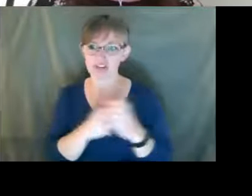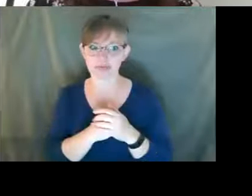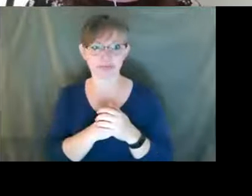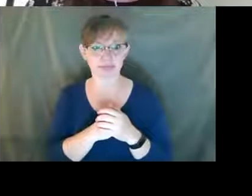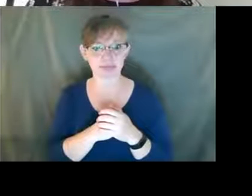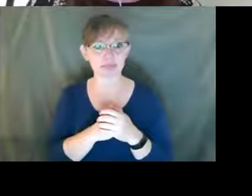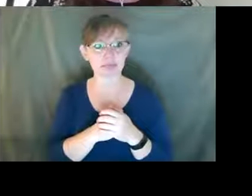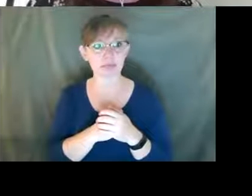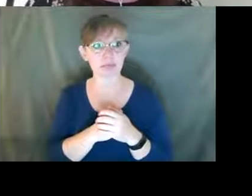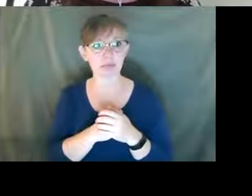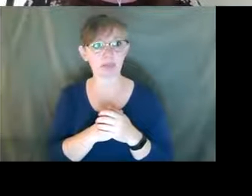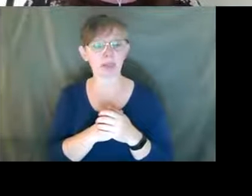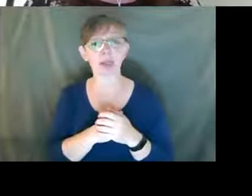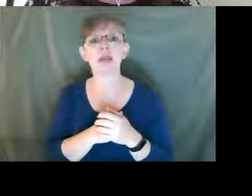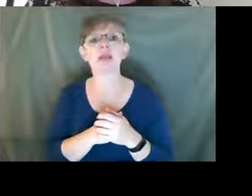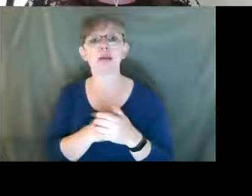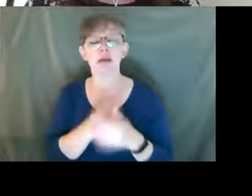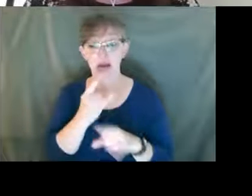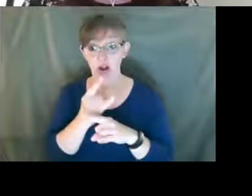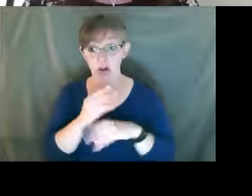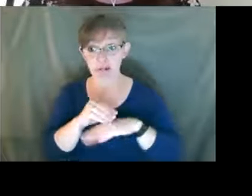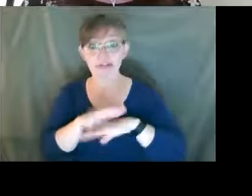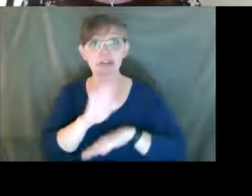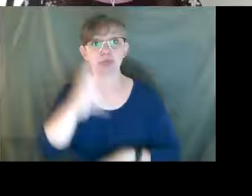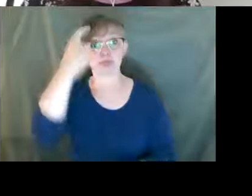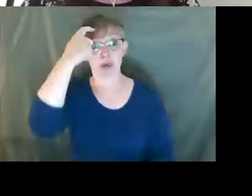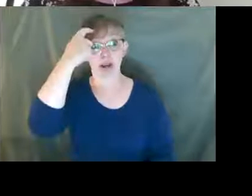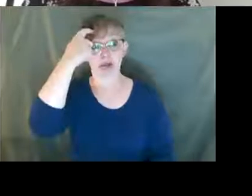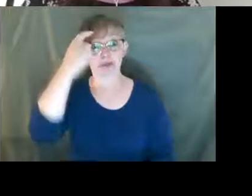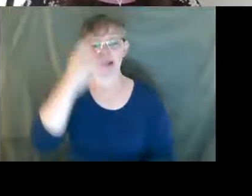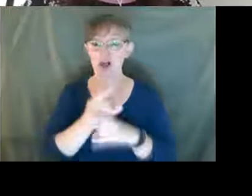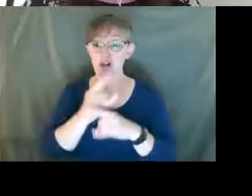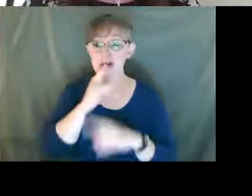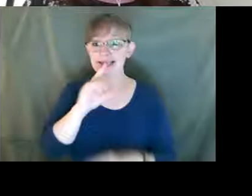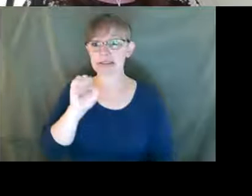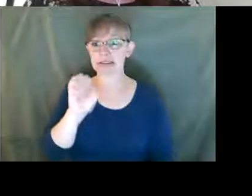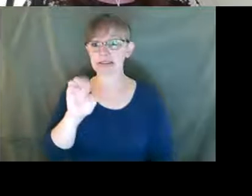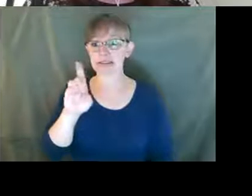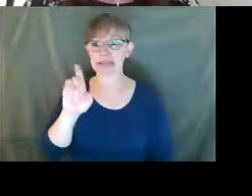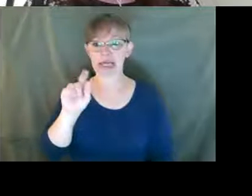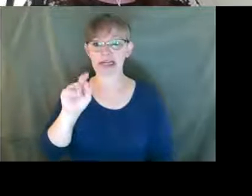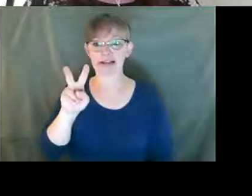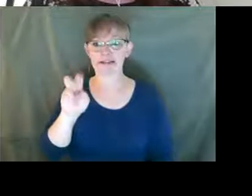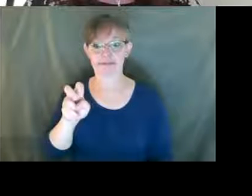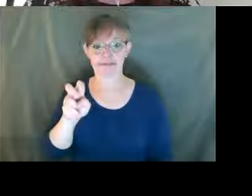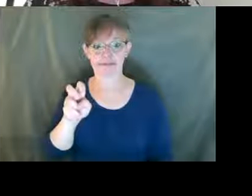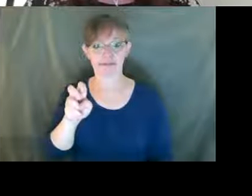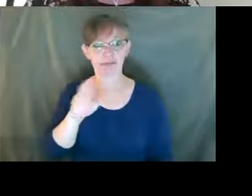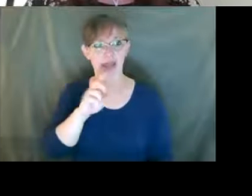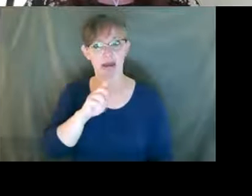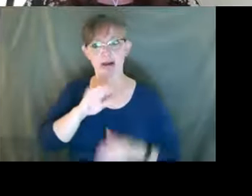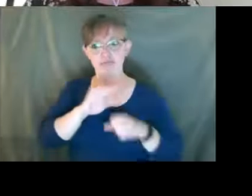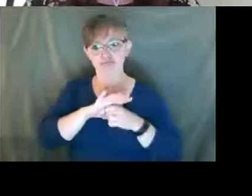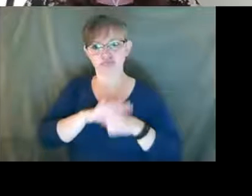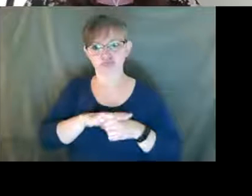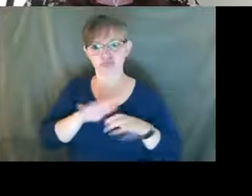If alcohol affects the brain, so alcohol is a sedative and it acts on the central nervous system, which consists